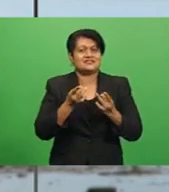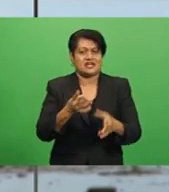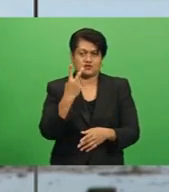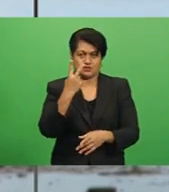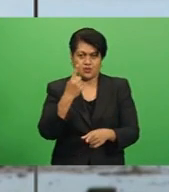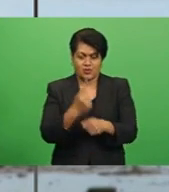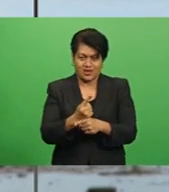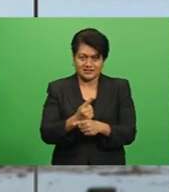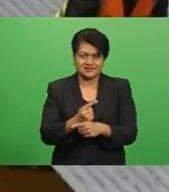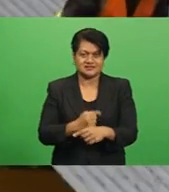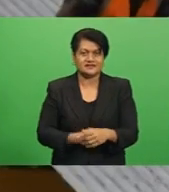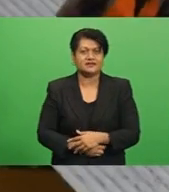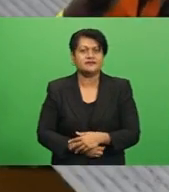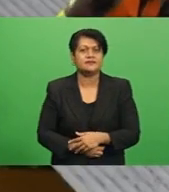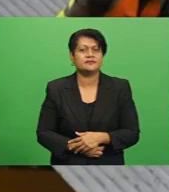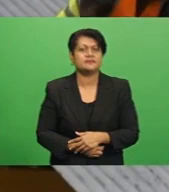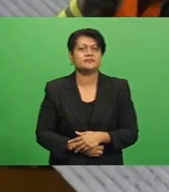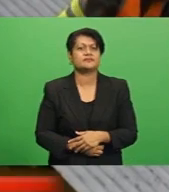more.